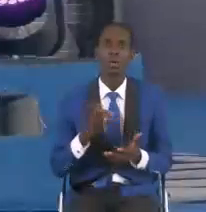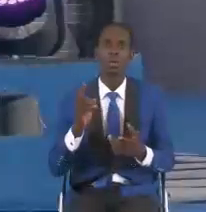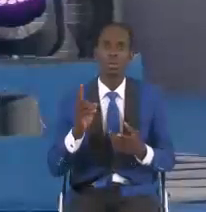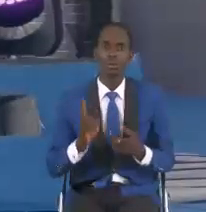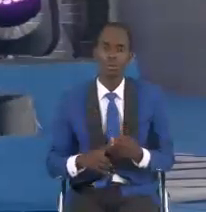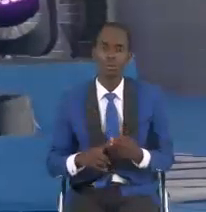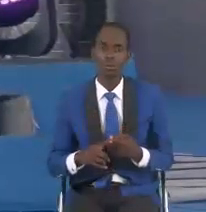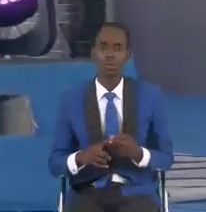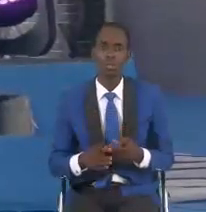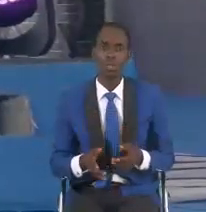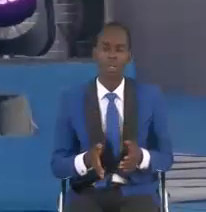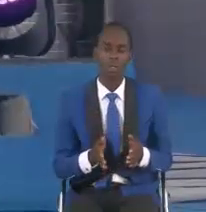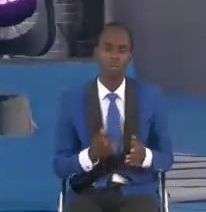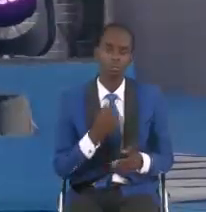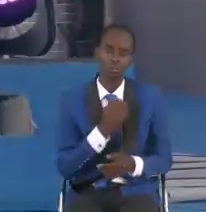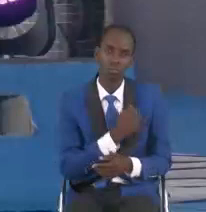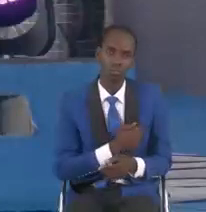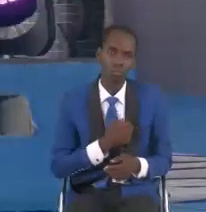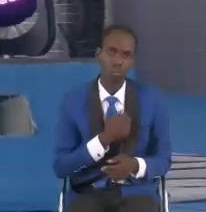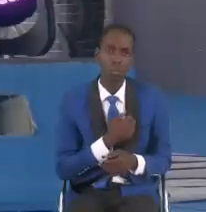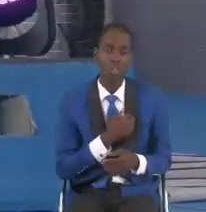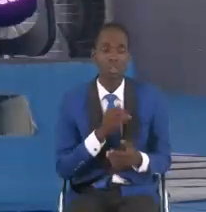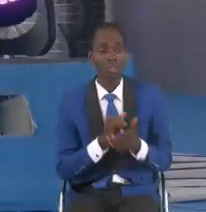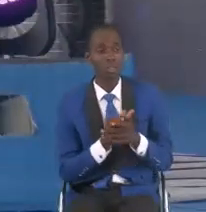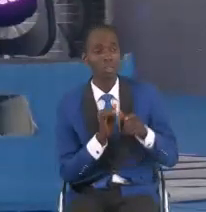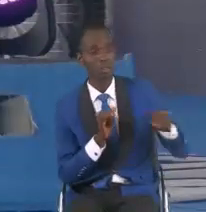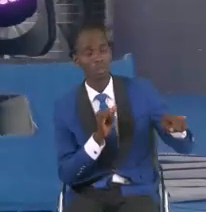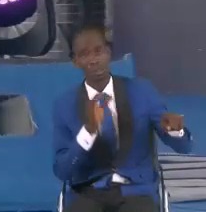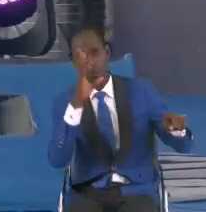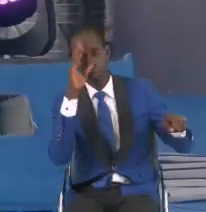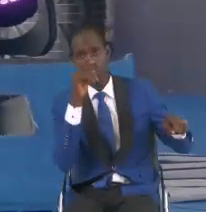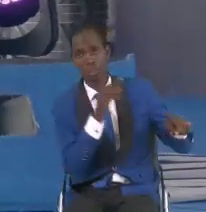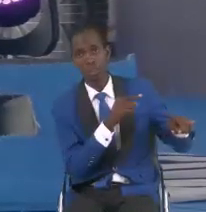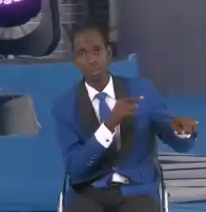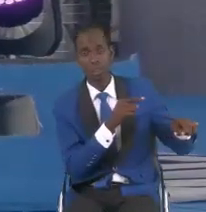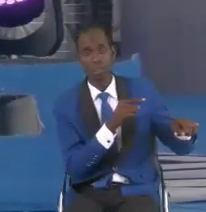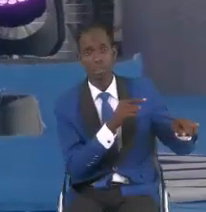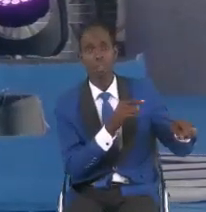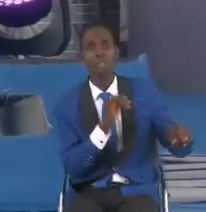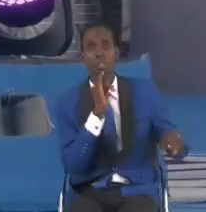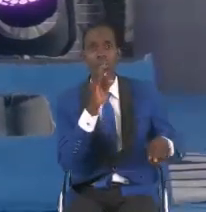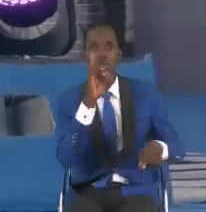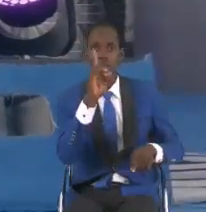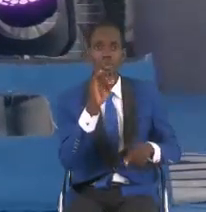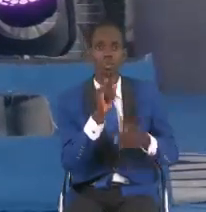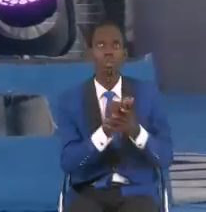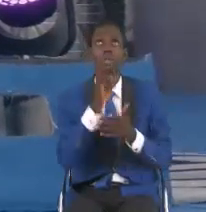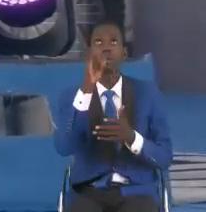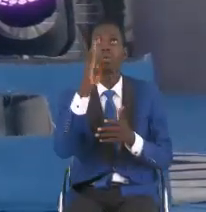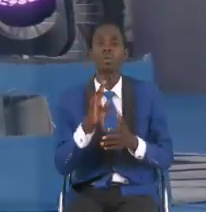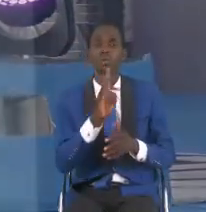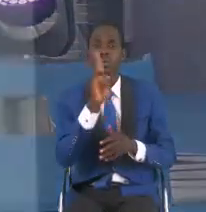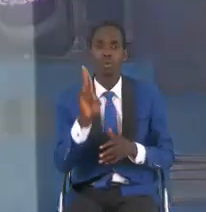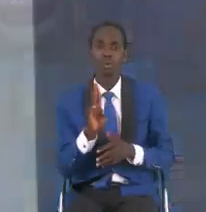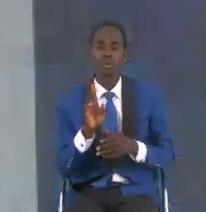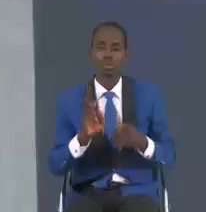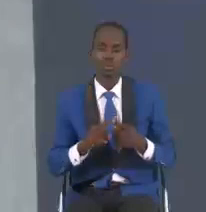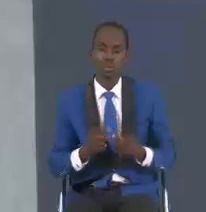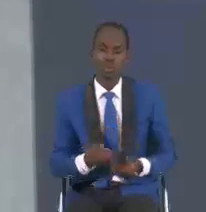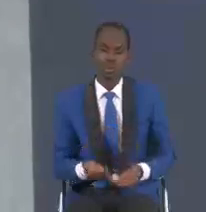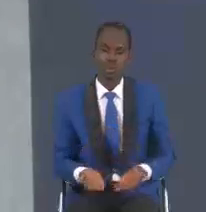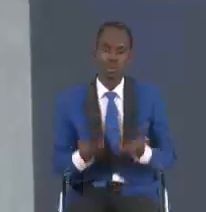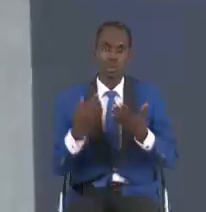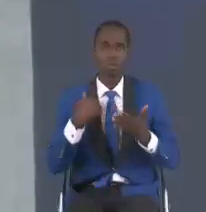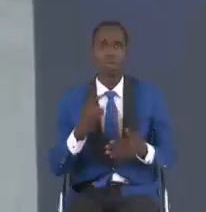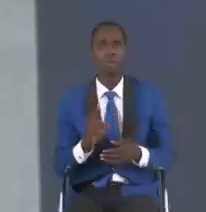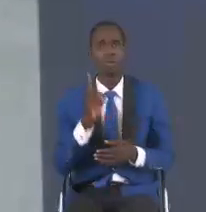publicly that this man here is the one that God used to raise me up. I went